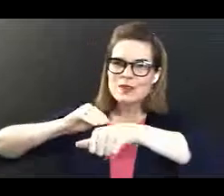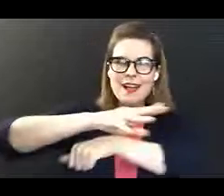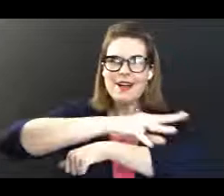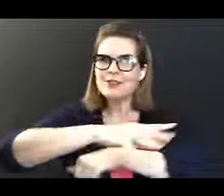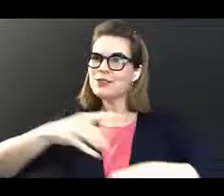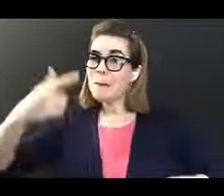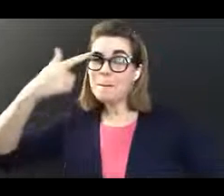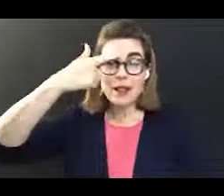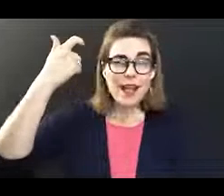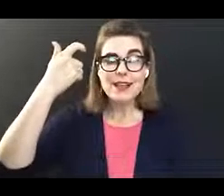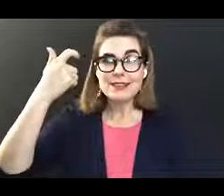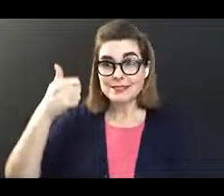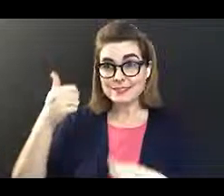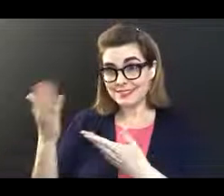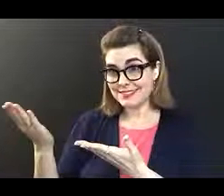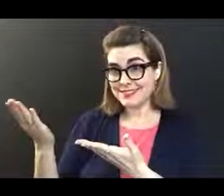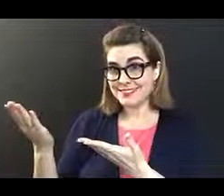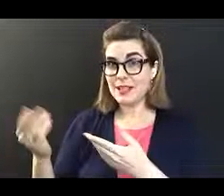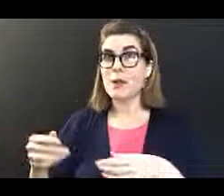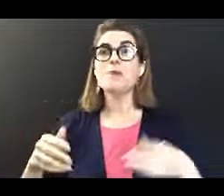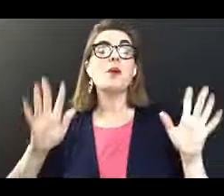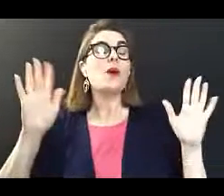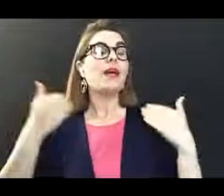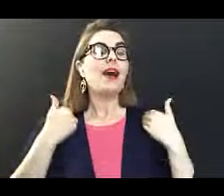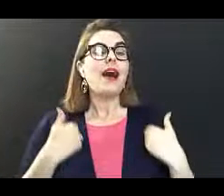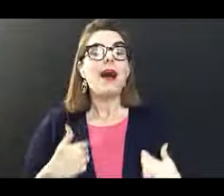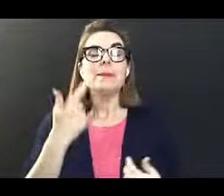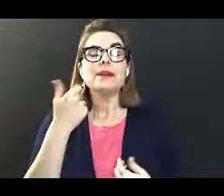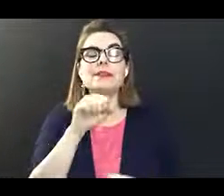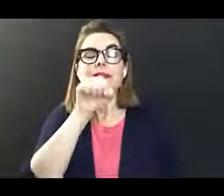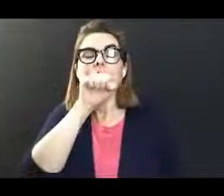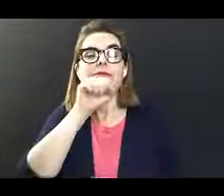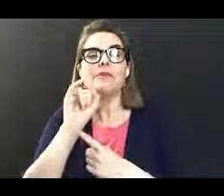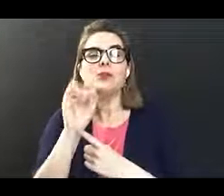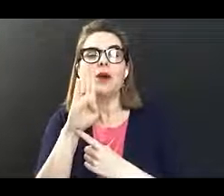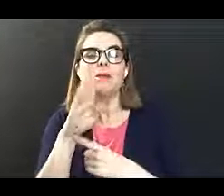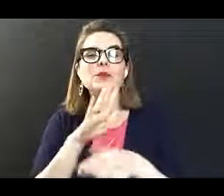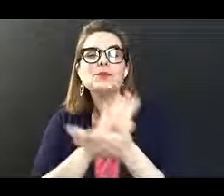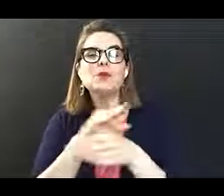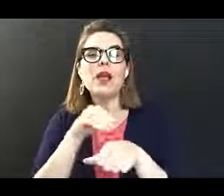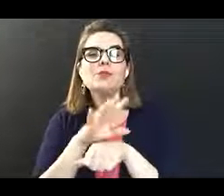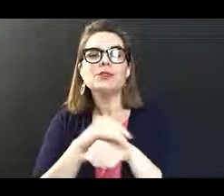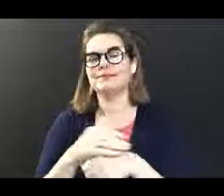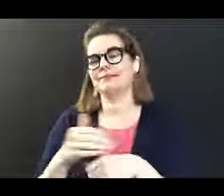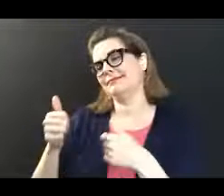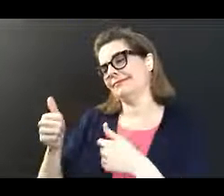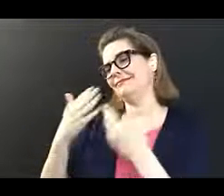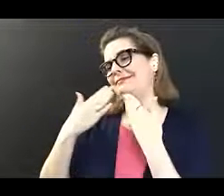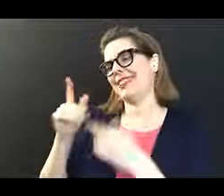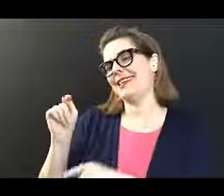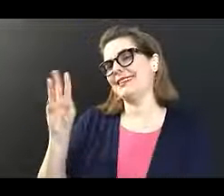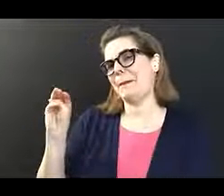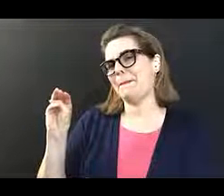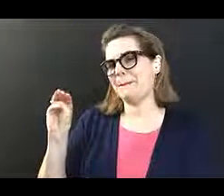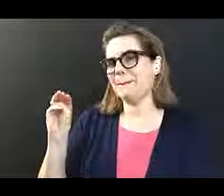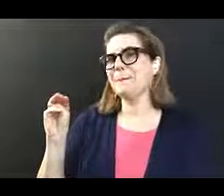you. Just love my job as a school counselor. Thanks, Tim. All right. You're a winner. Tim said, I want our